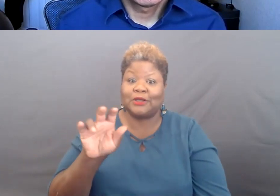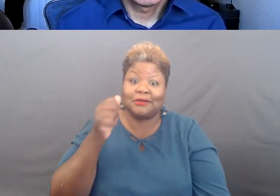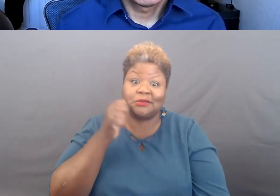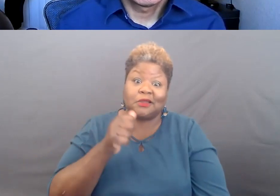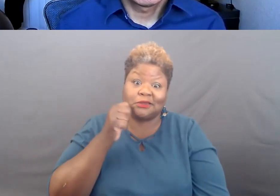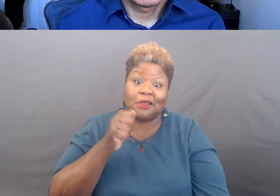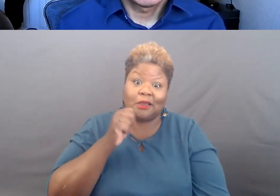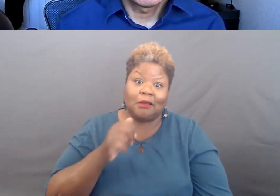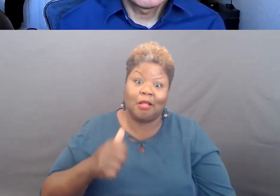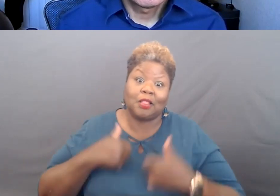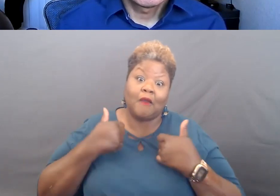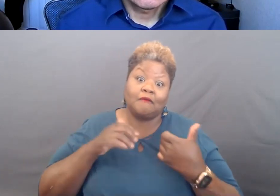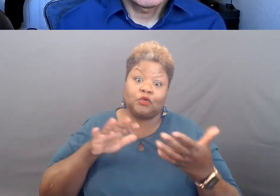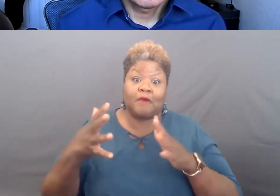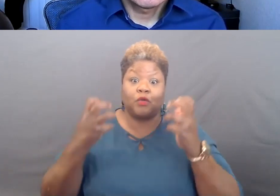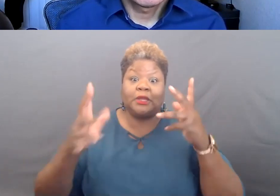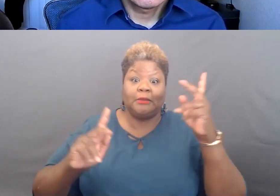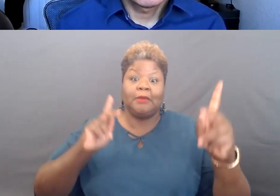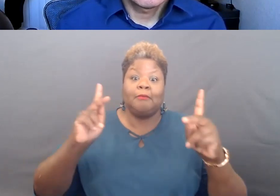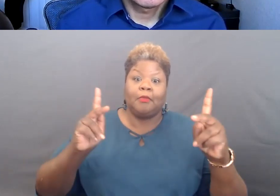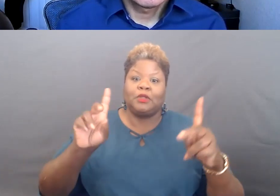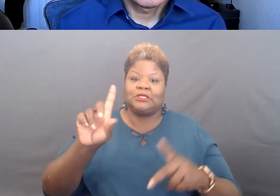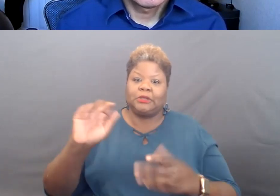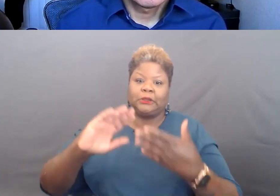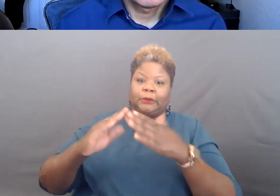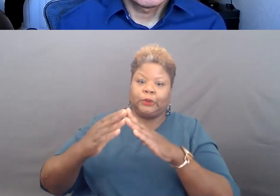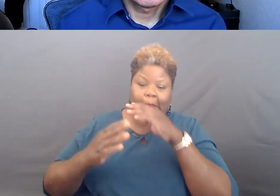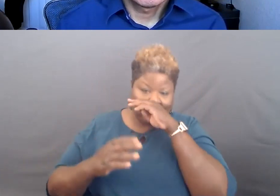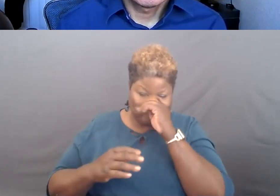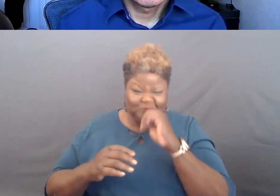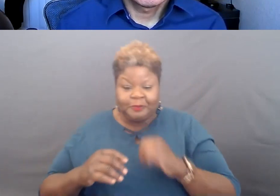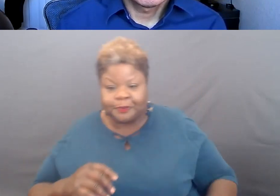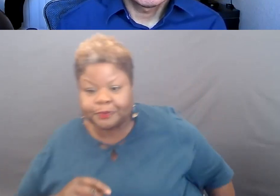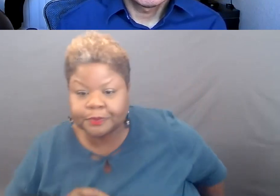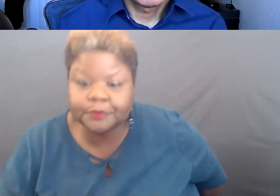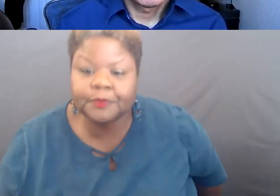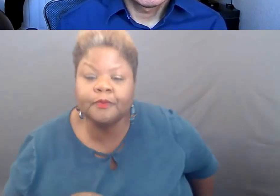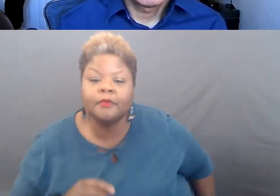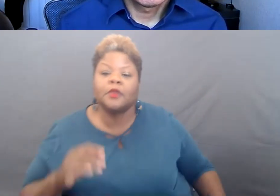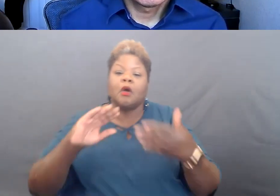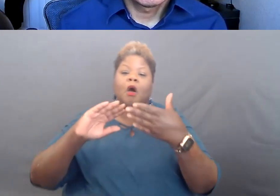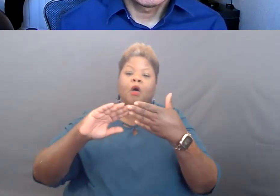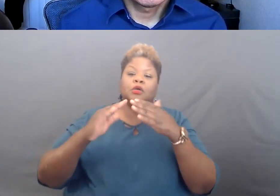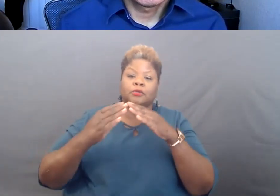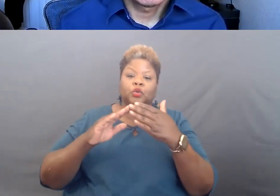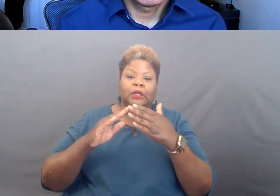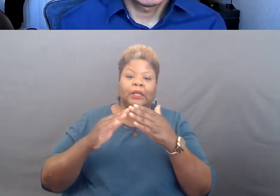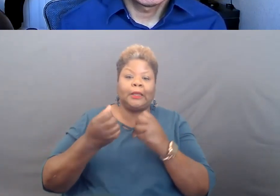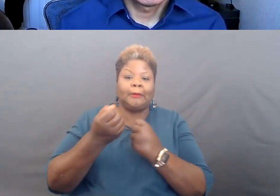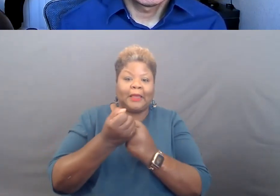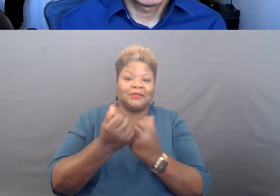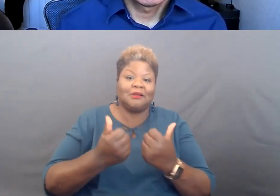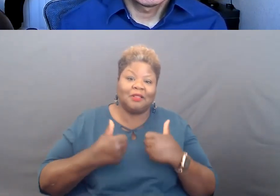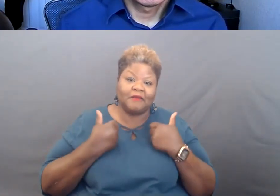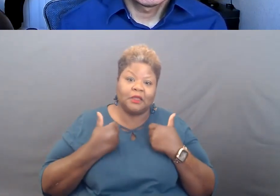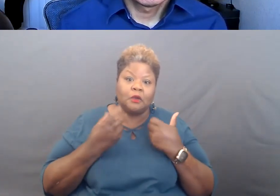life or death for a lot of people in the disability community, as well as investing in community-based living, because we've seen